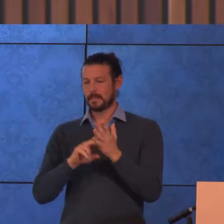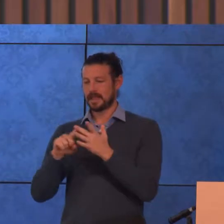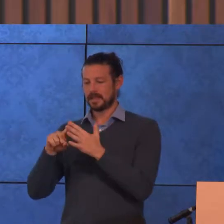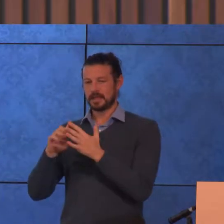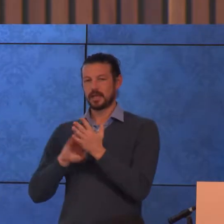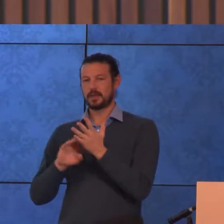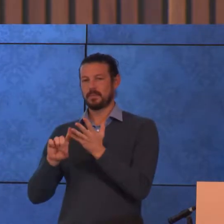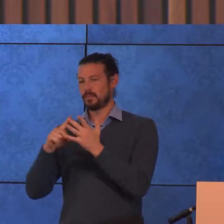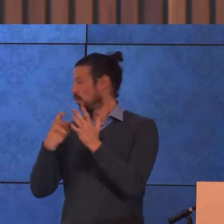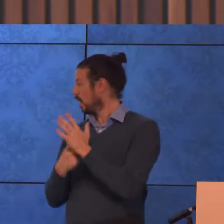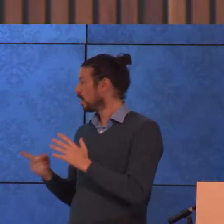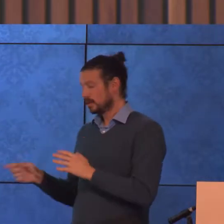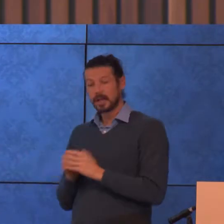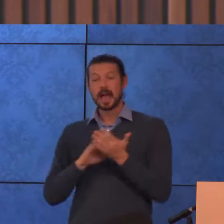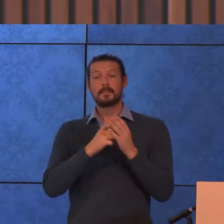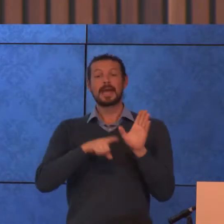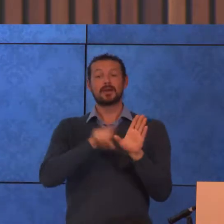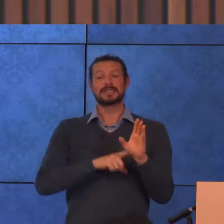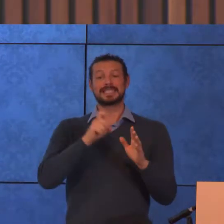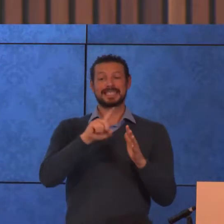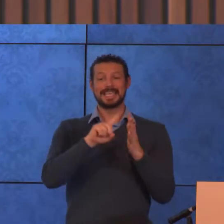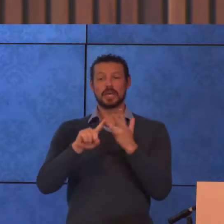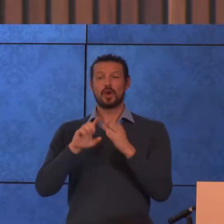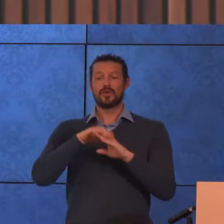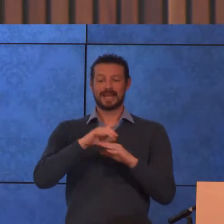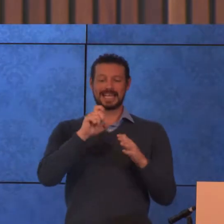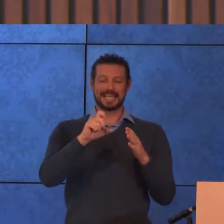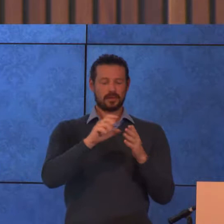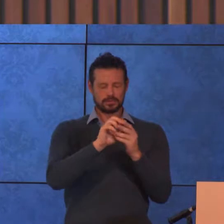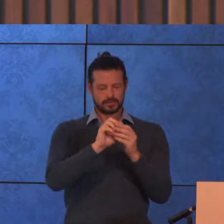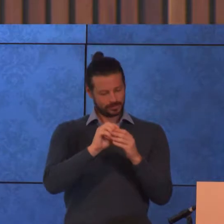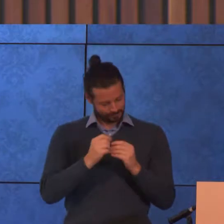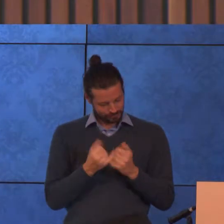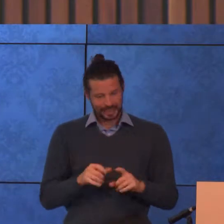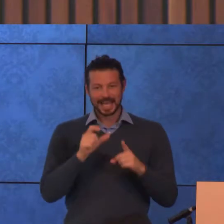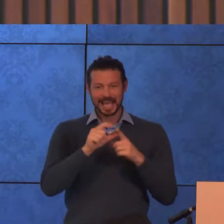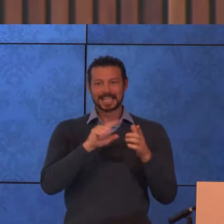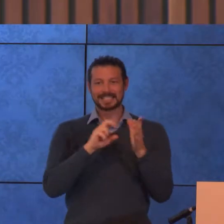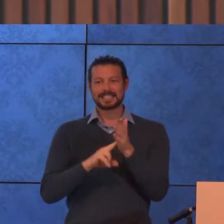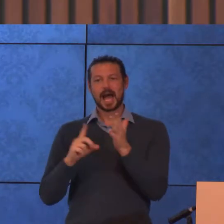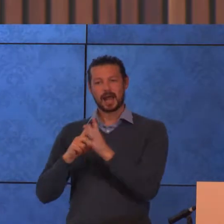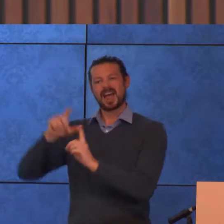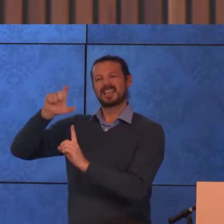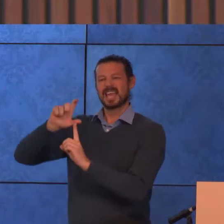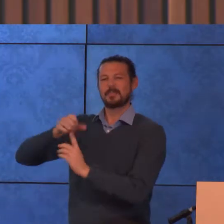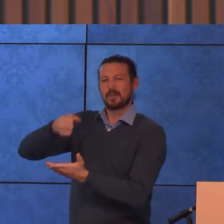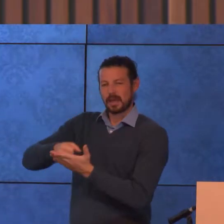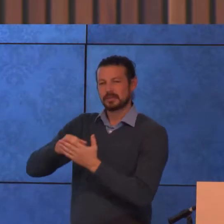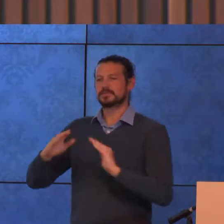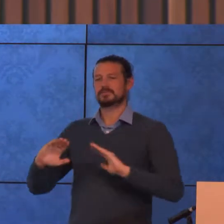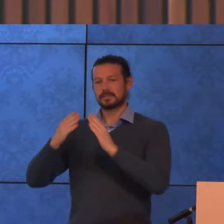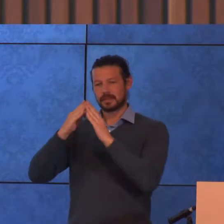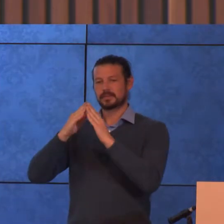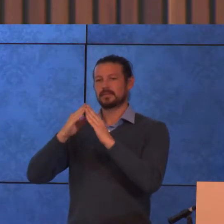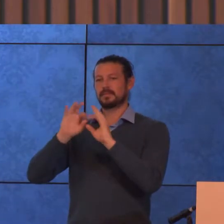CEO of Disability Advocacy Network Australia, or DANA, as many of you will know, the Canberra-based national peak body for independent disability advocacy